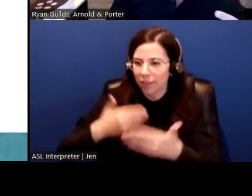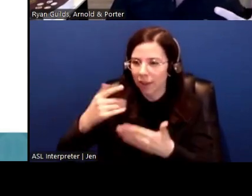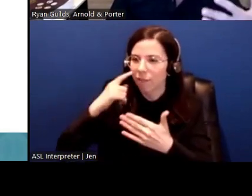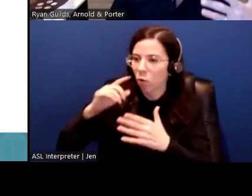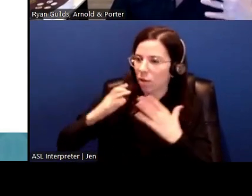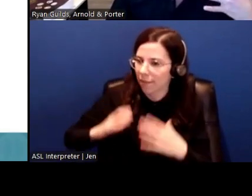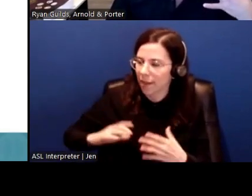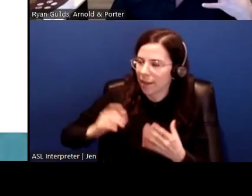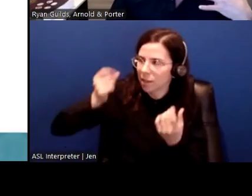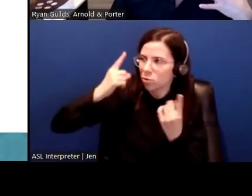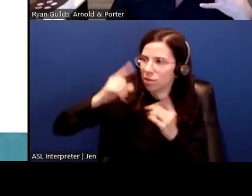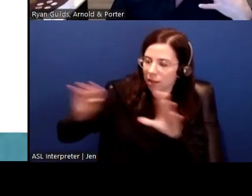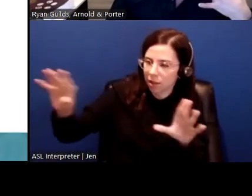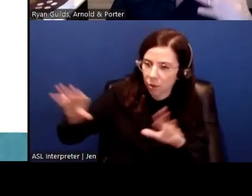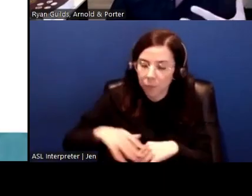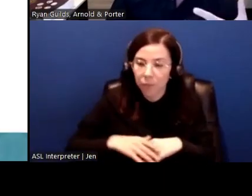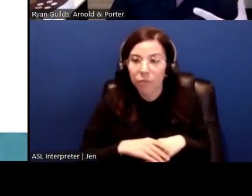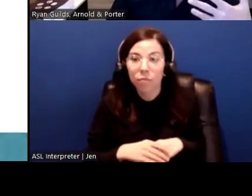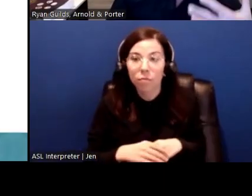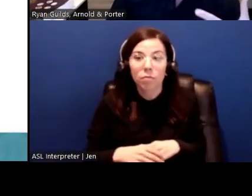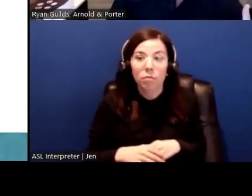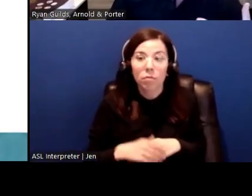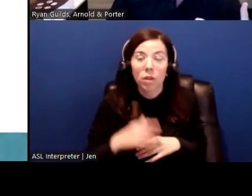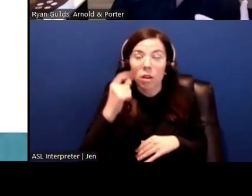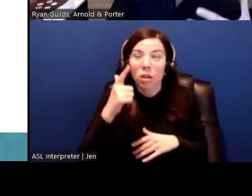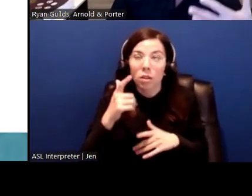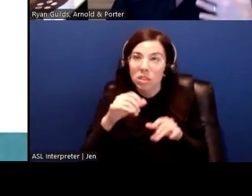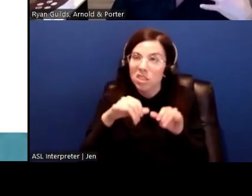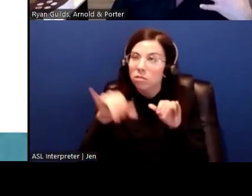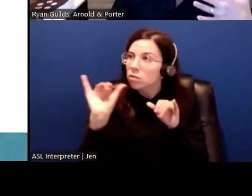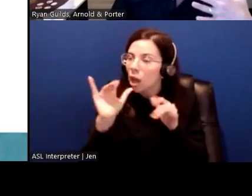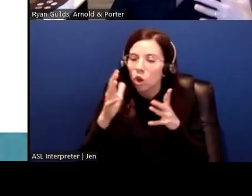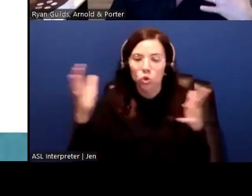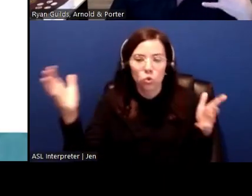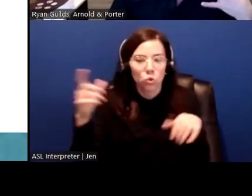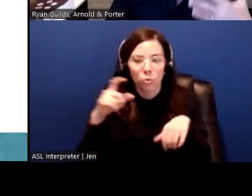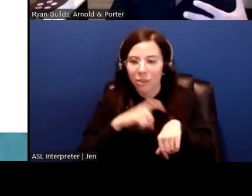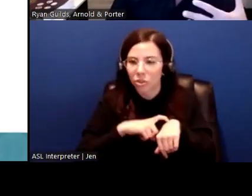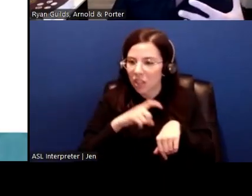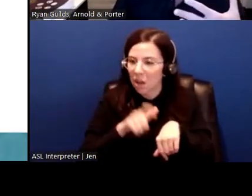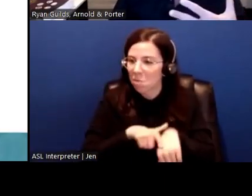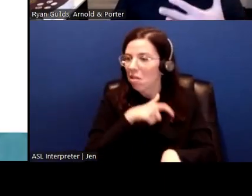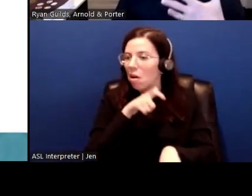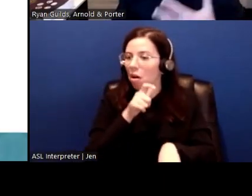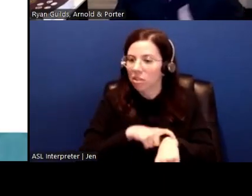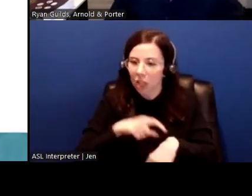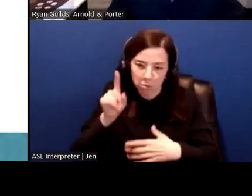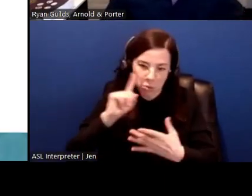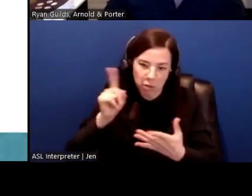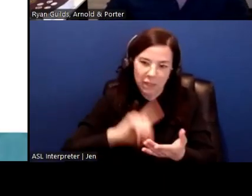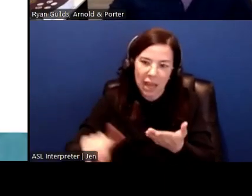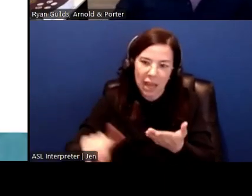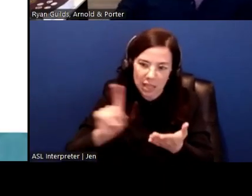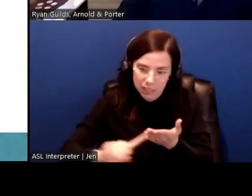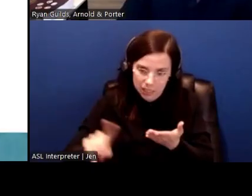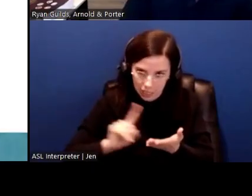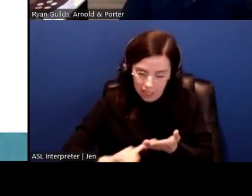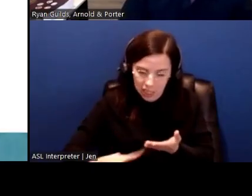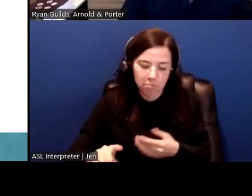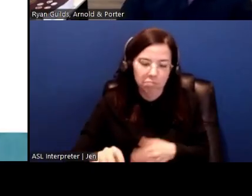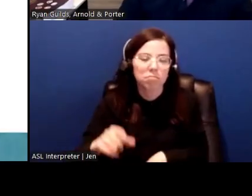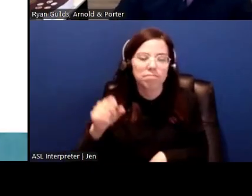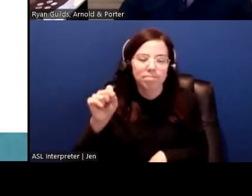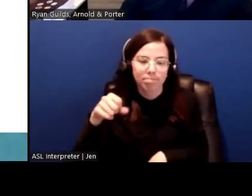be the case that it takes an inordinately long period of time for these cases to be investigated. It is not uncommon